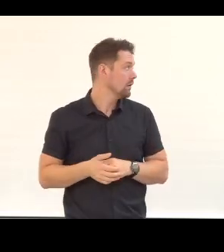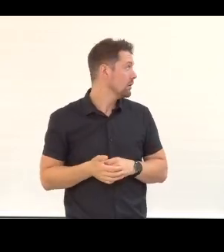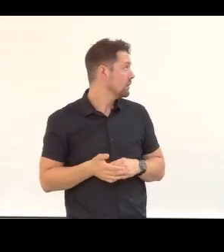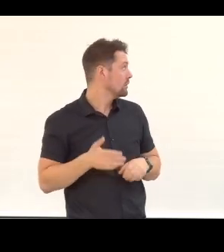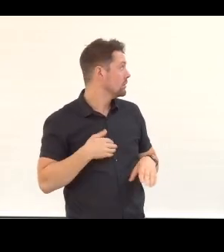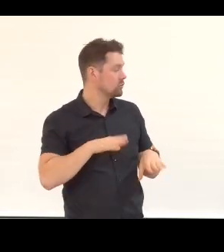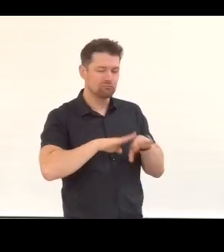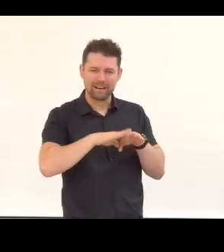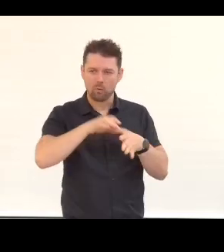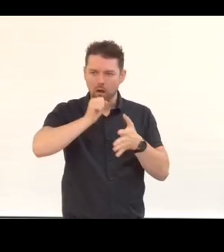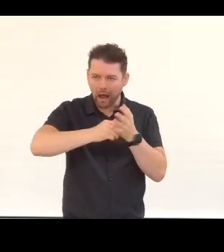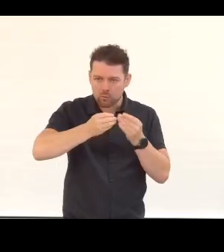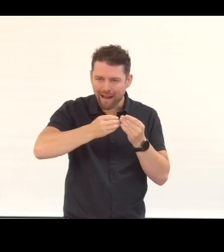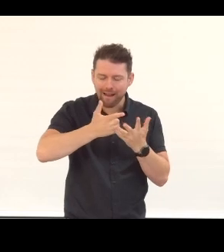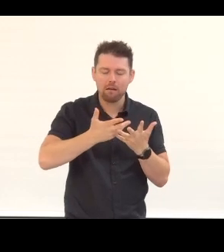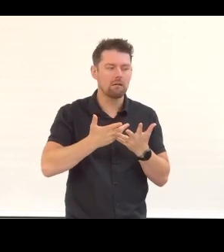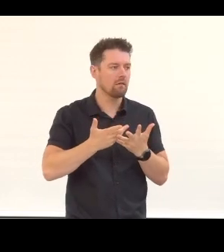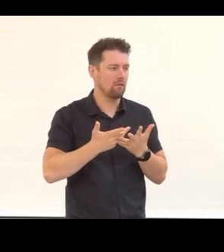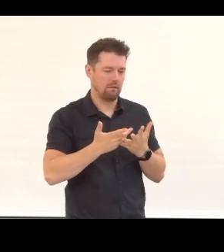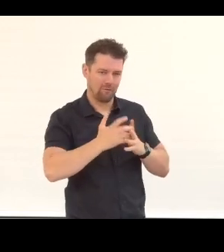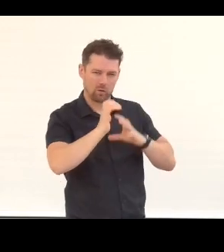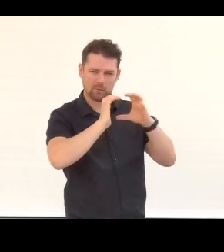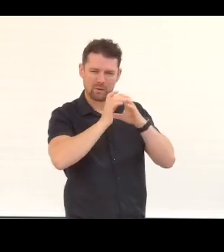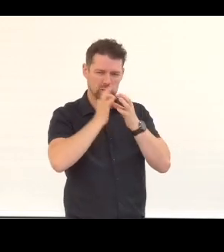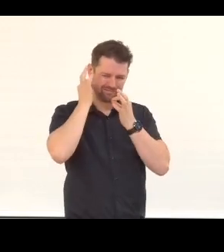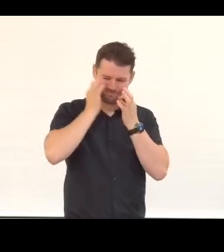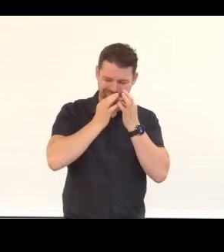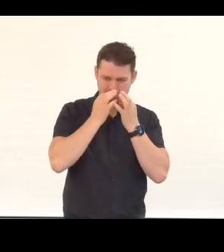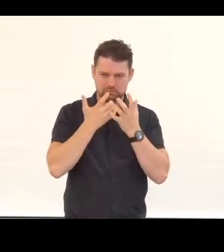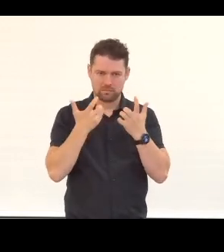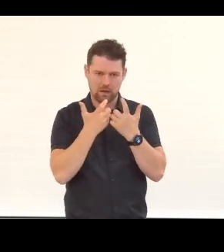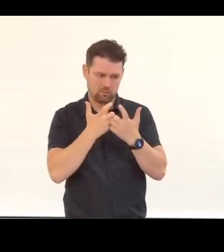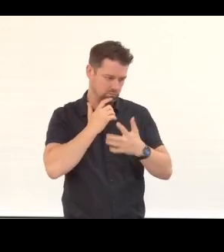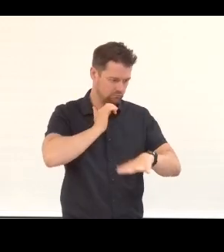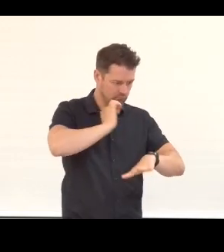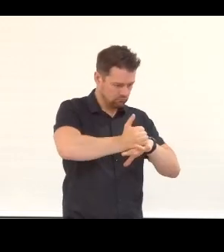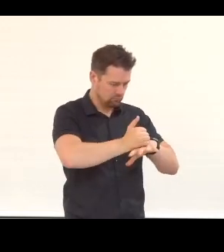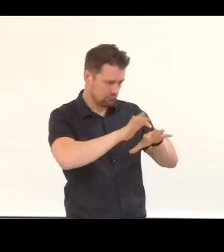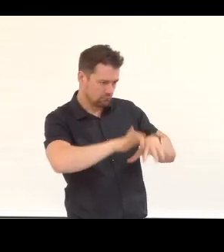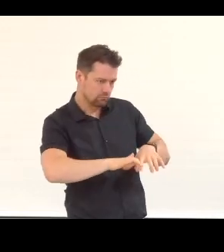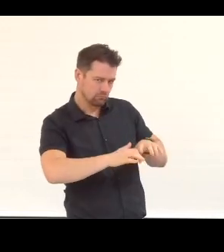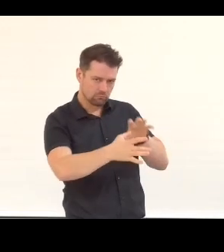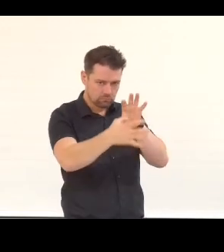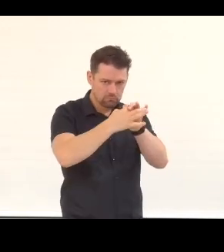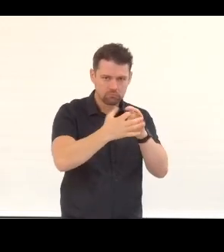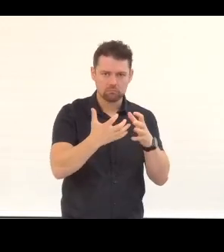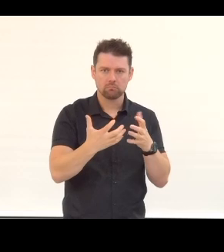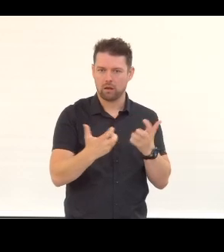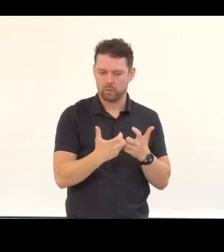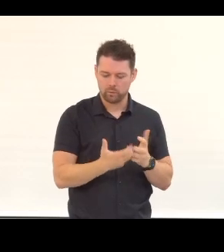the hardware, with the communication hardware, so they of course need also to be able to set up the hardware